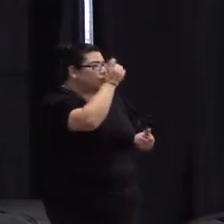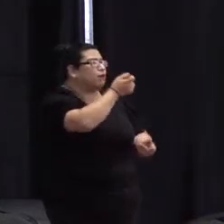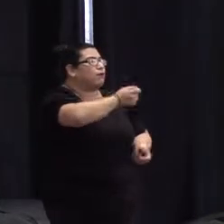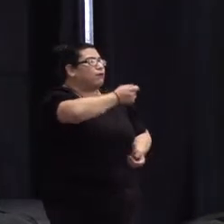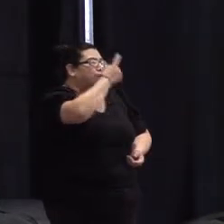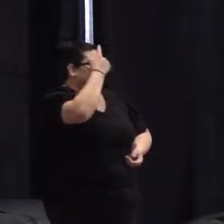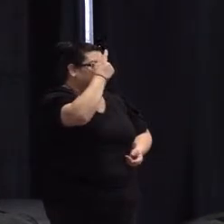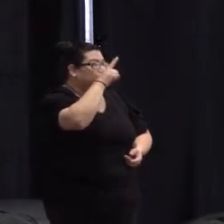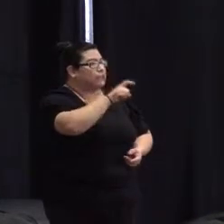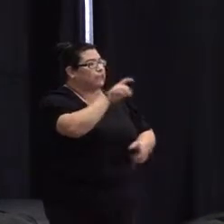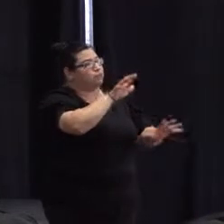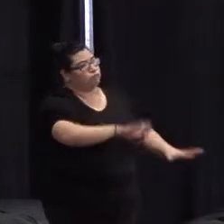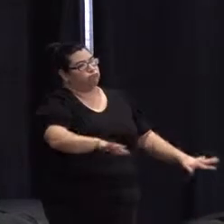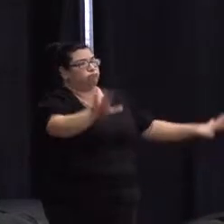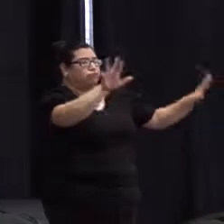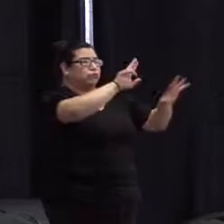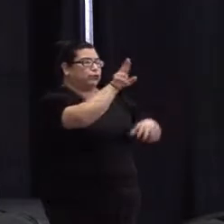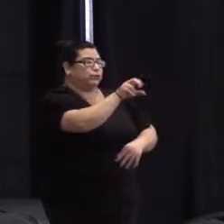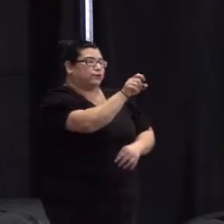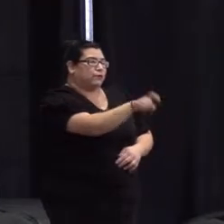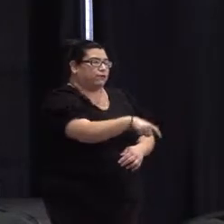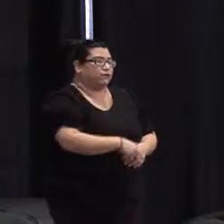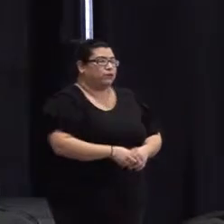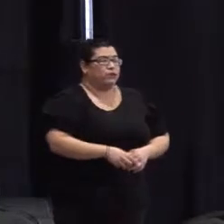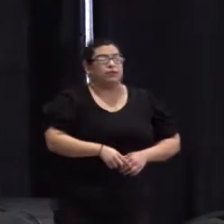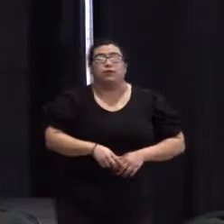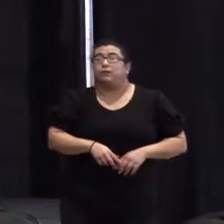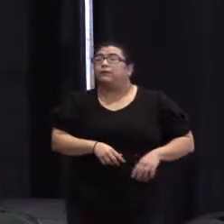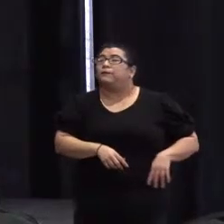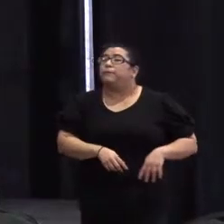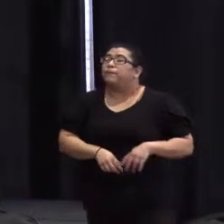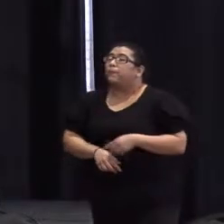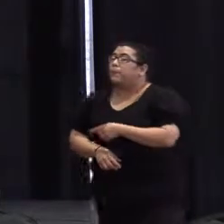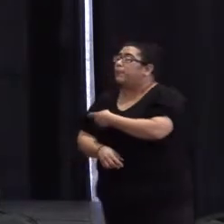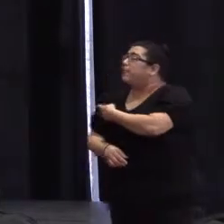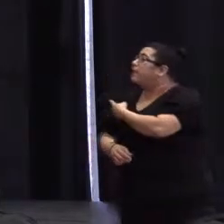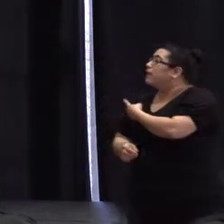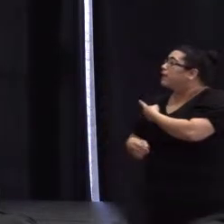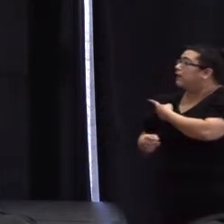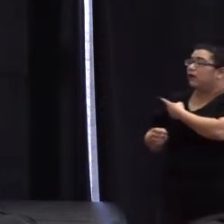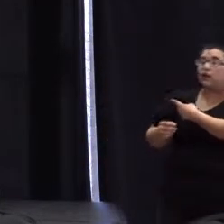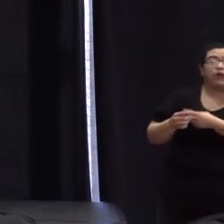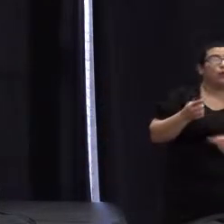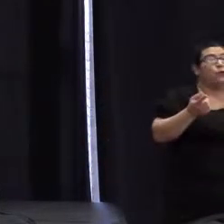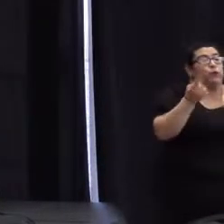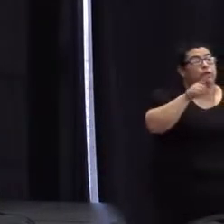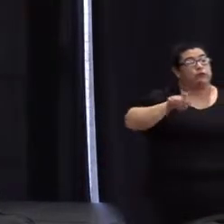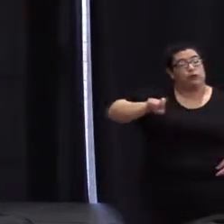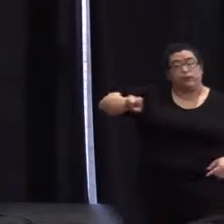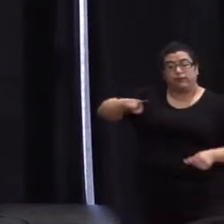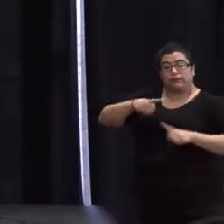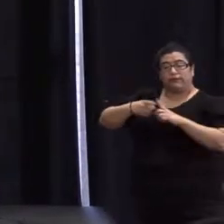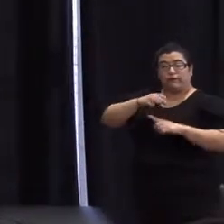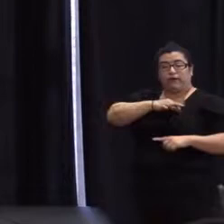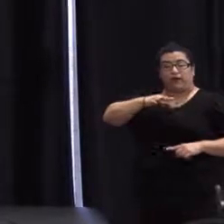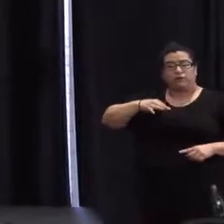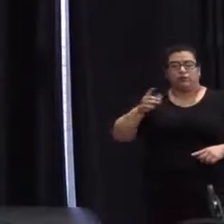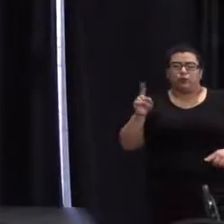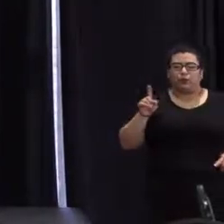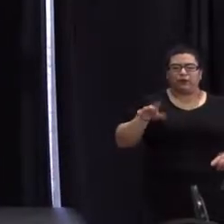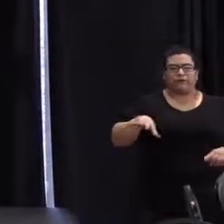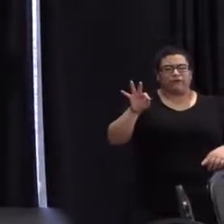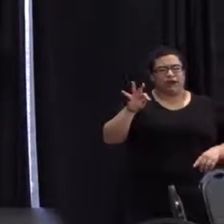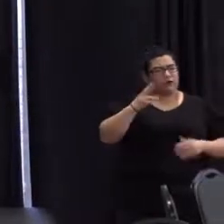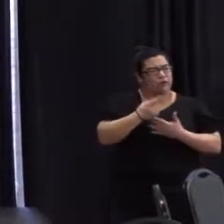all over. Dr. Piña, I guess one of the questions from faculty will be where we can find those resources, those